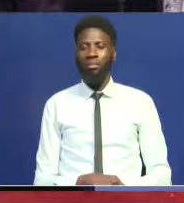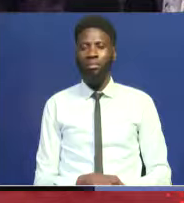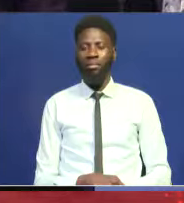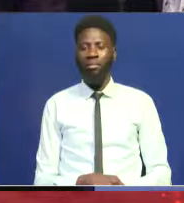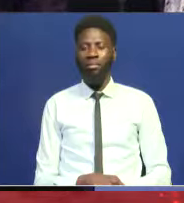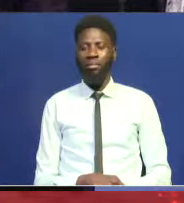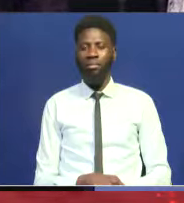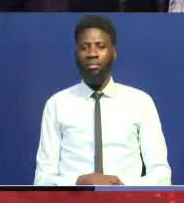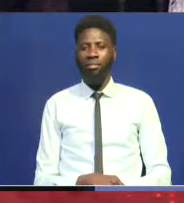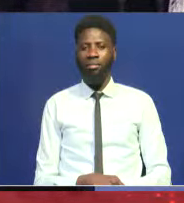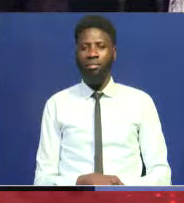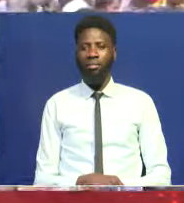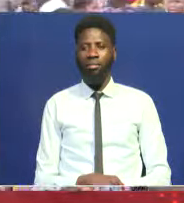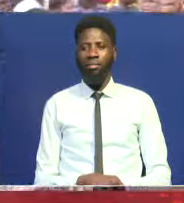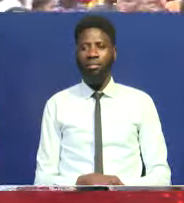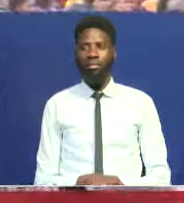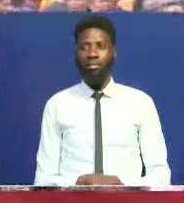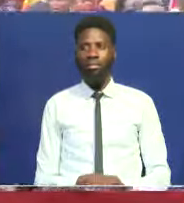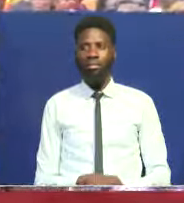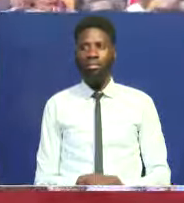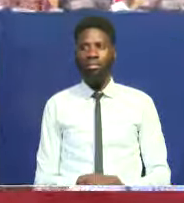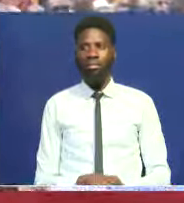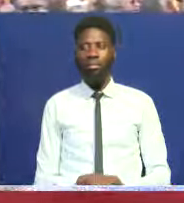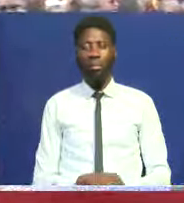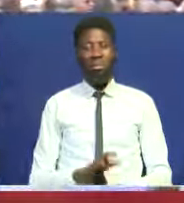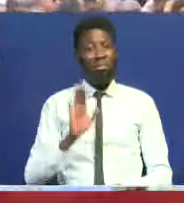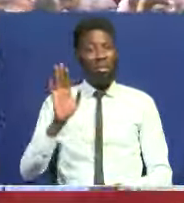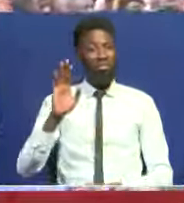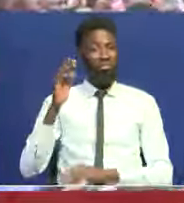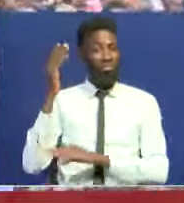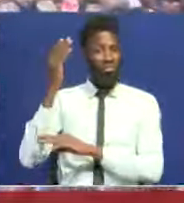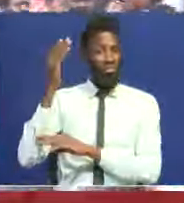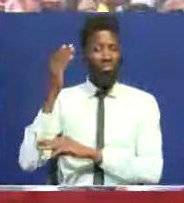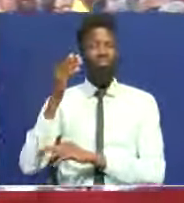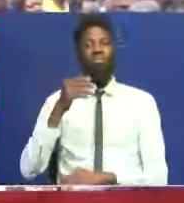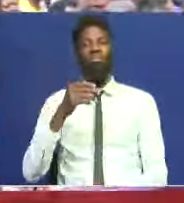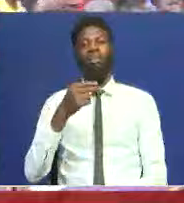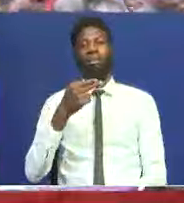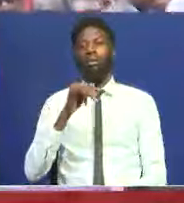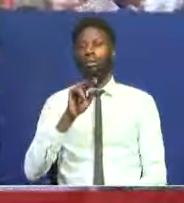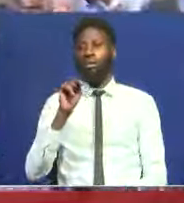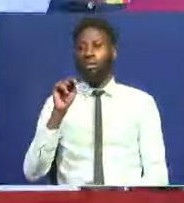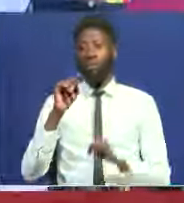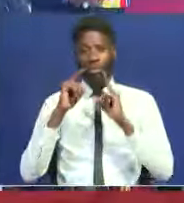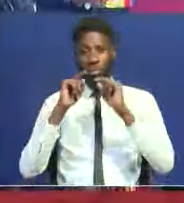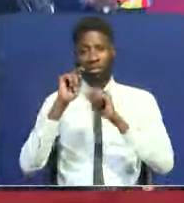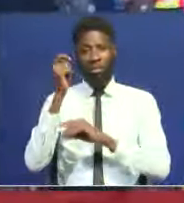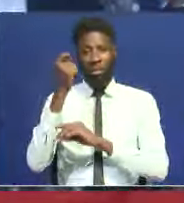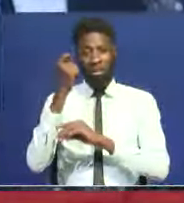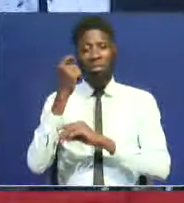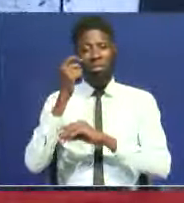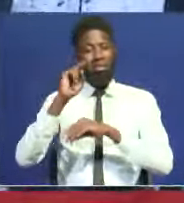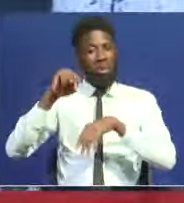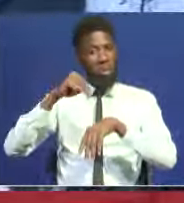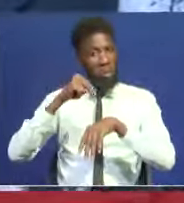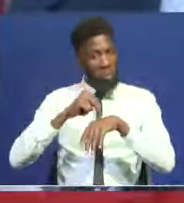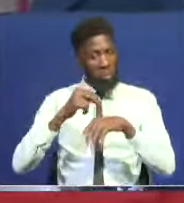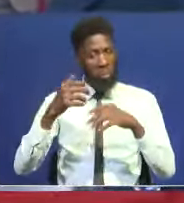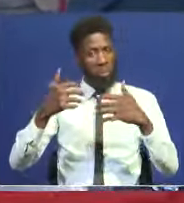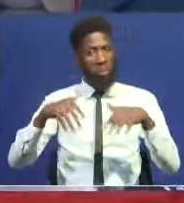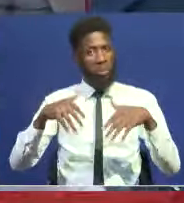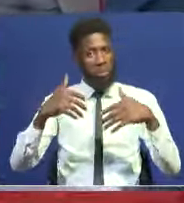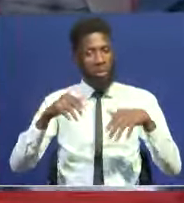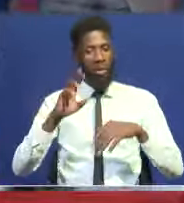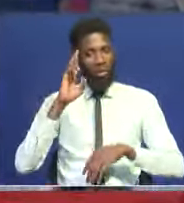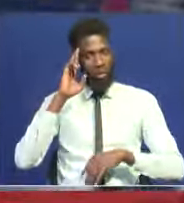thee, saith the Lord. In his remarks, he acknowledged Kenya as a great nation, the reason he honored the invite by